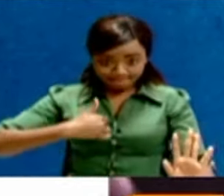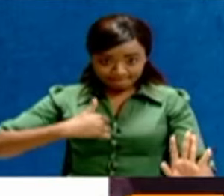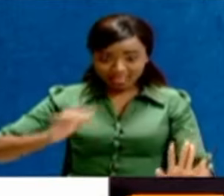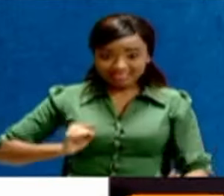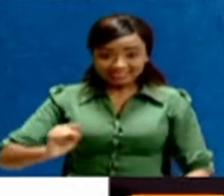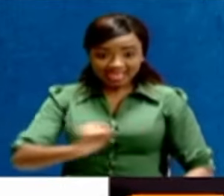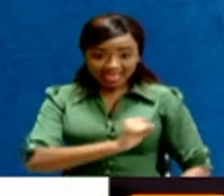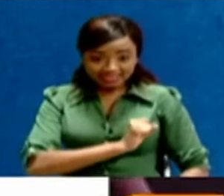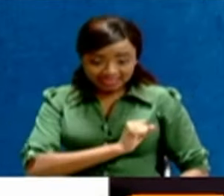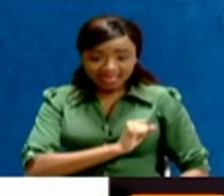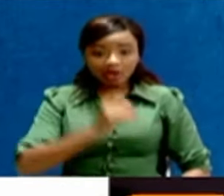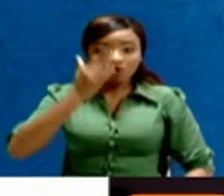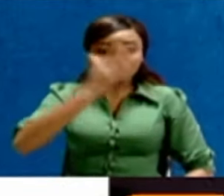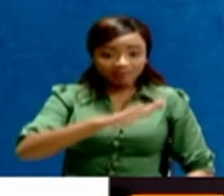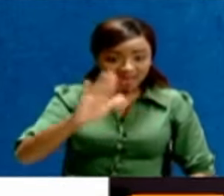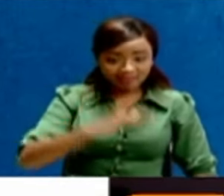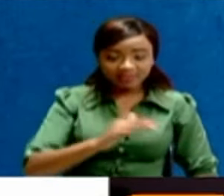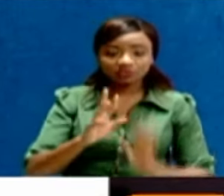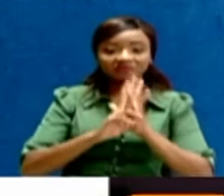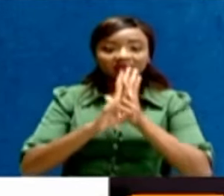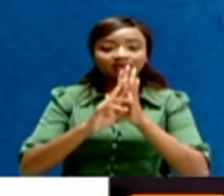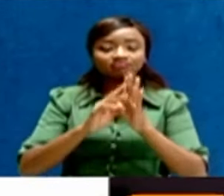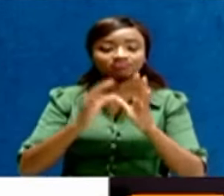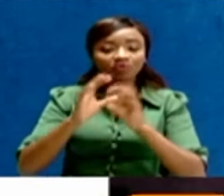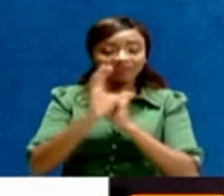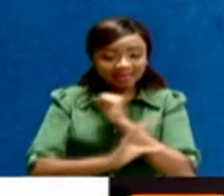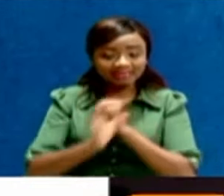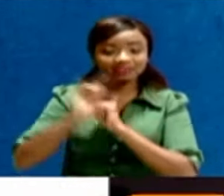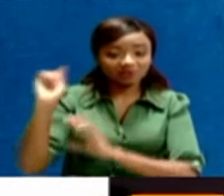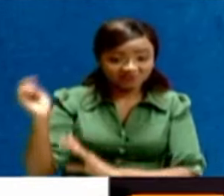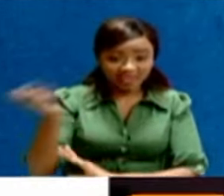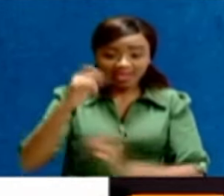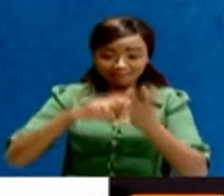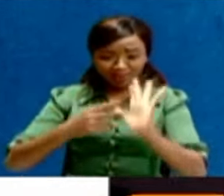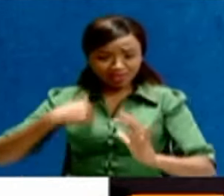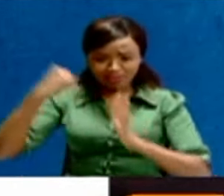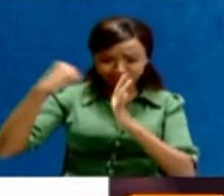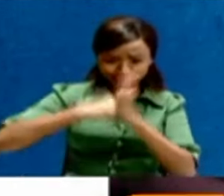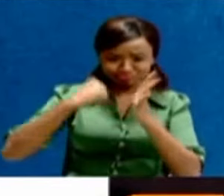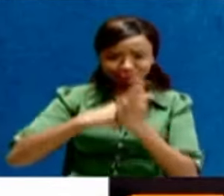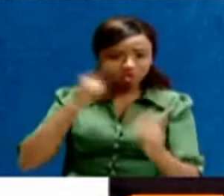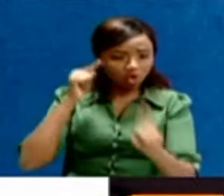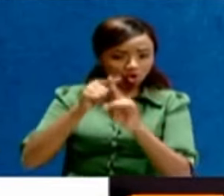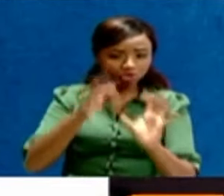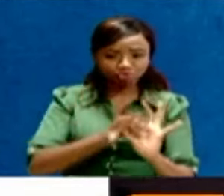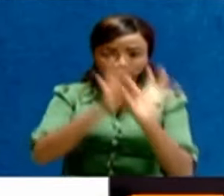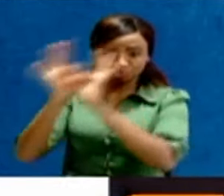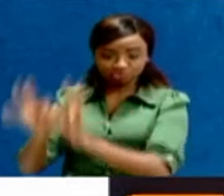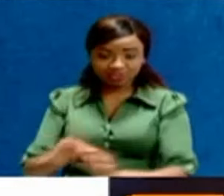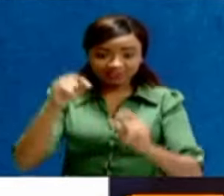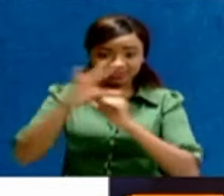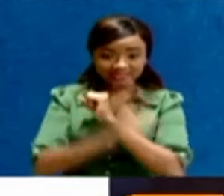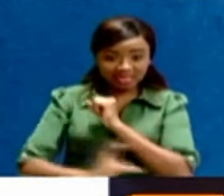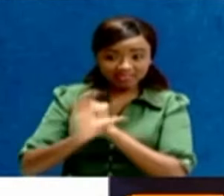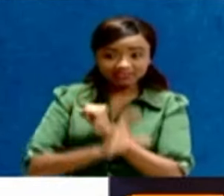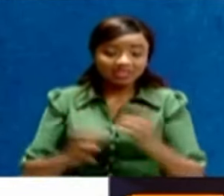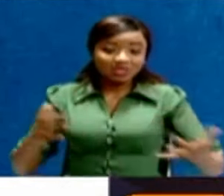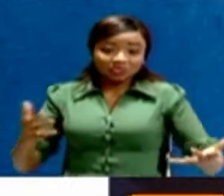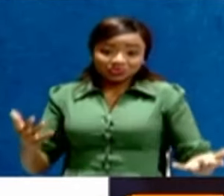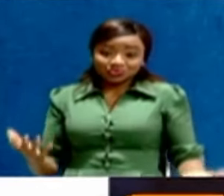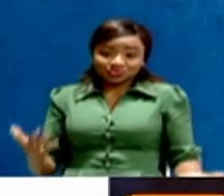the Republic, in the Parliament of the Republic of Kenya. And I have to do what it takes to be able to unite this country. So I think let